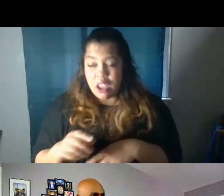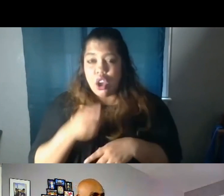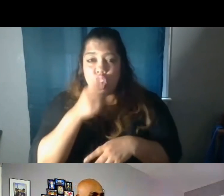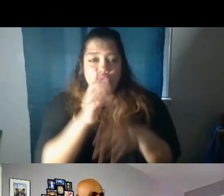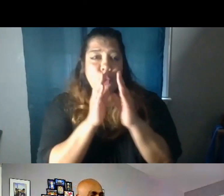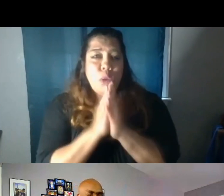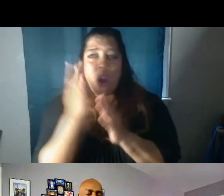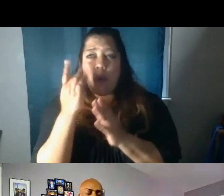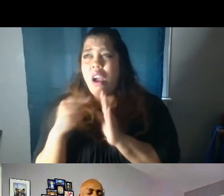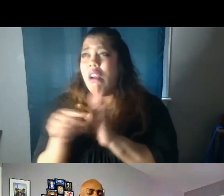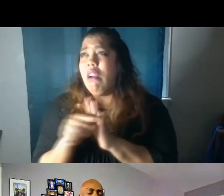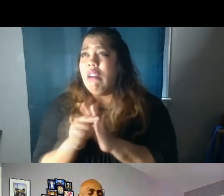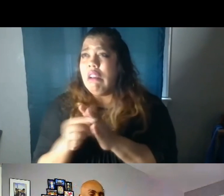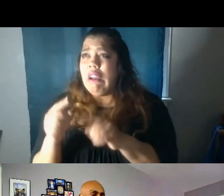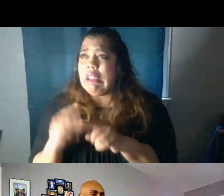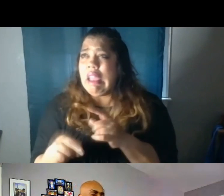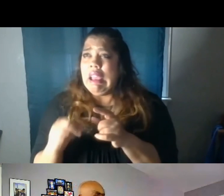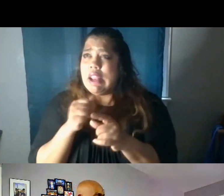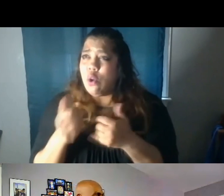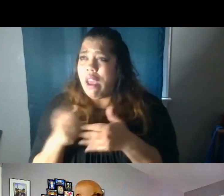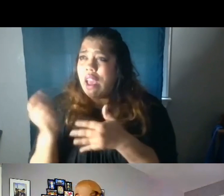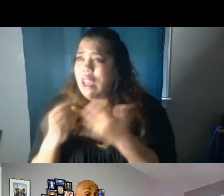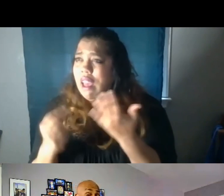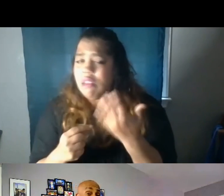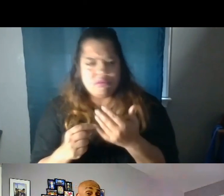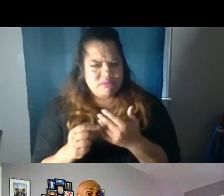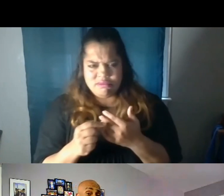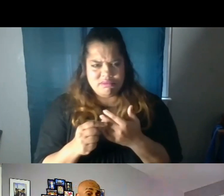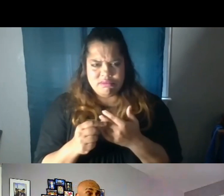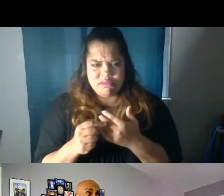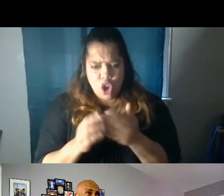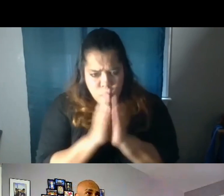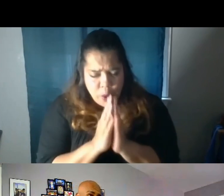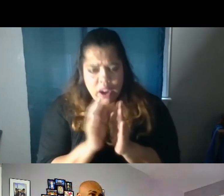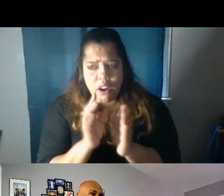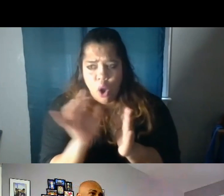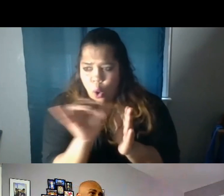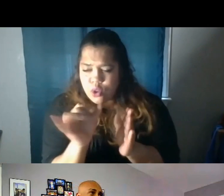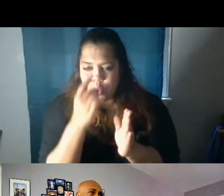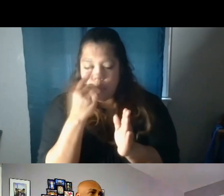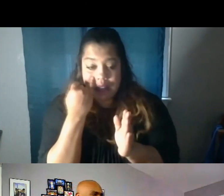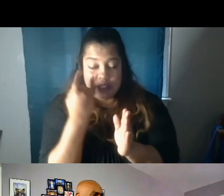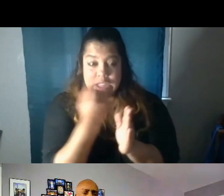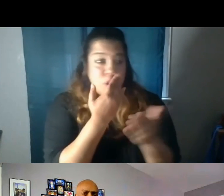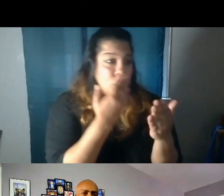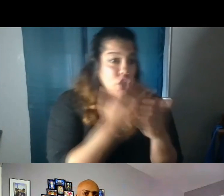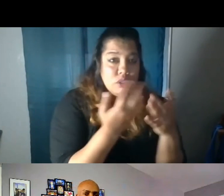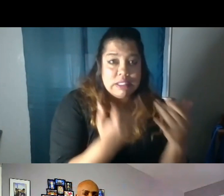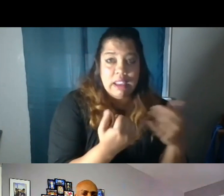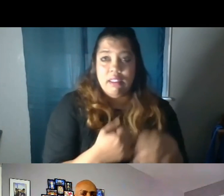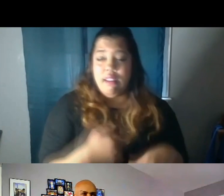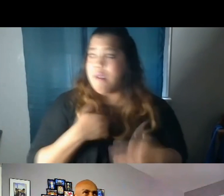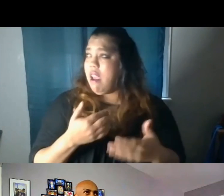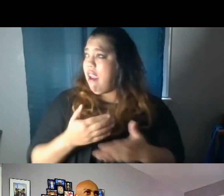you. Prayer is also for, you know what, I'm feeling really good today. I'm happy. I want more of